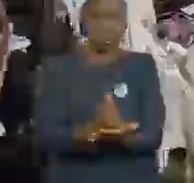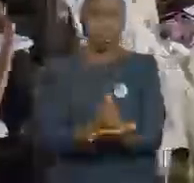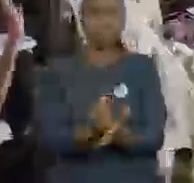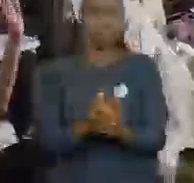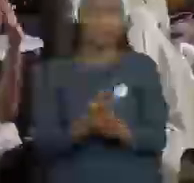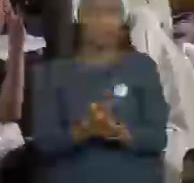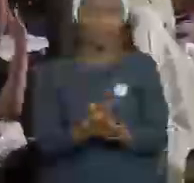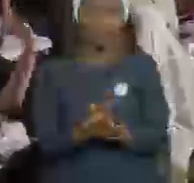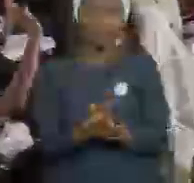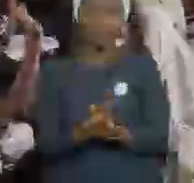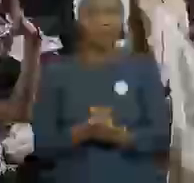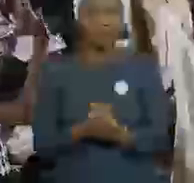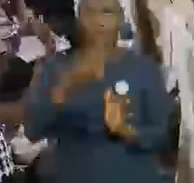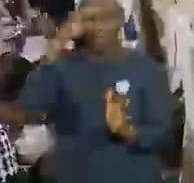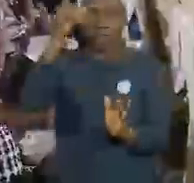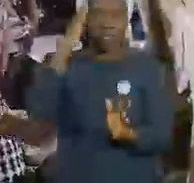He'll not just